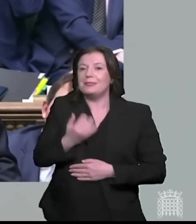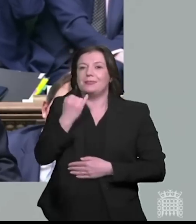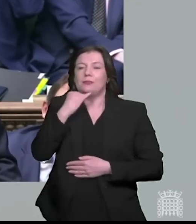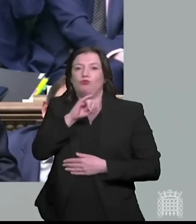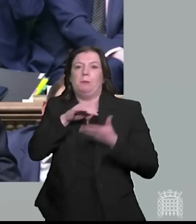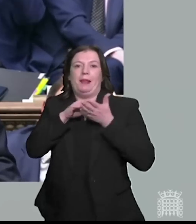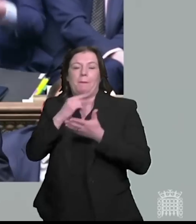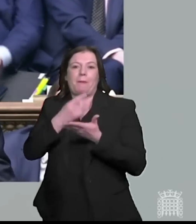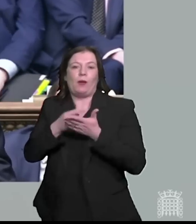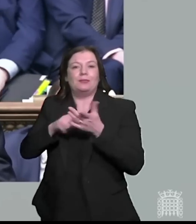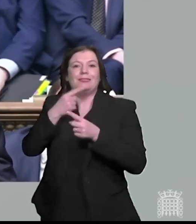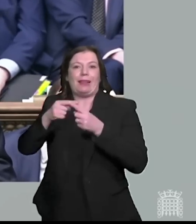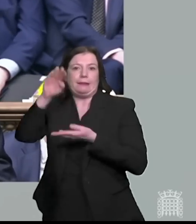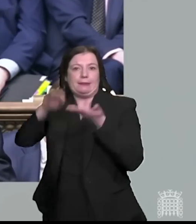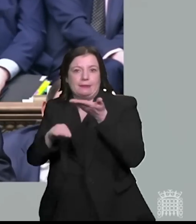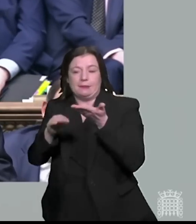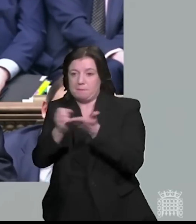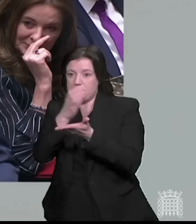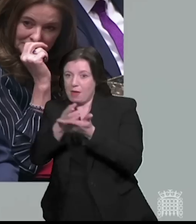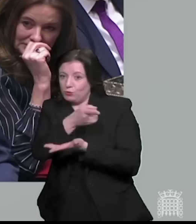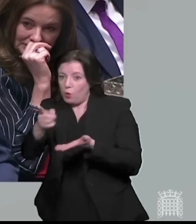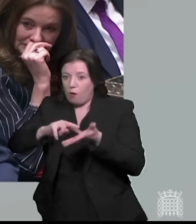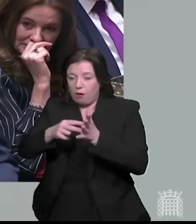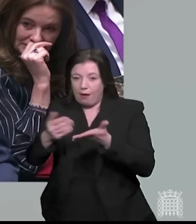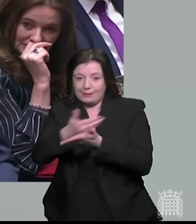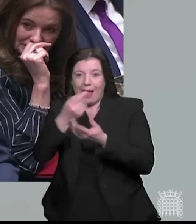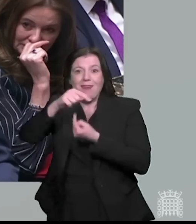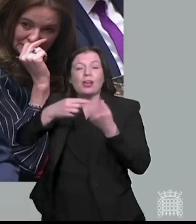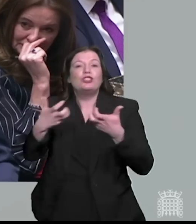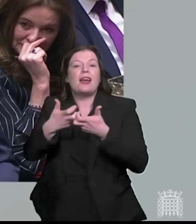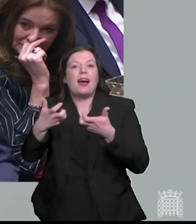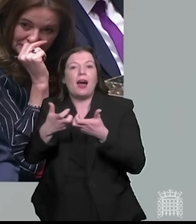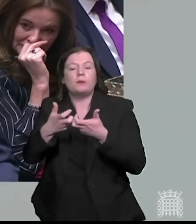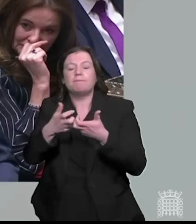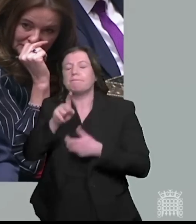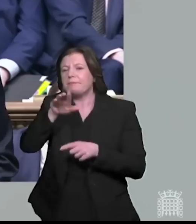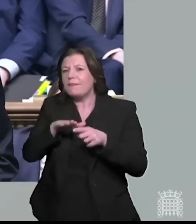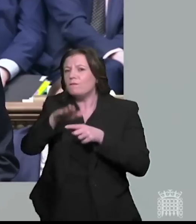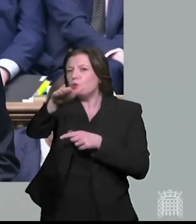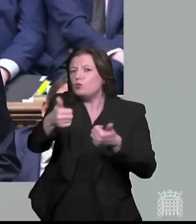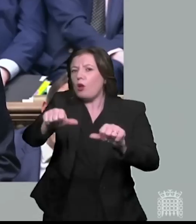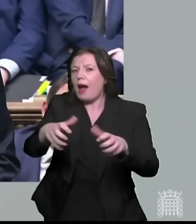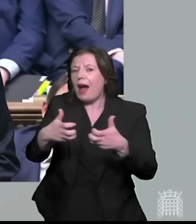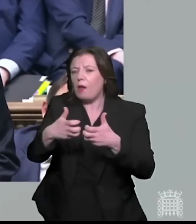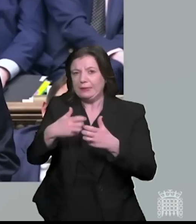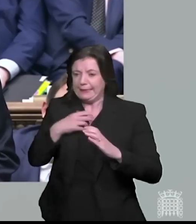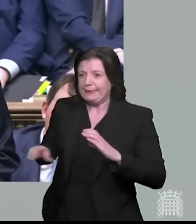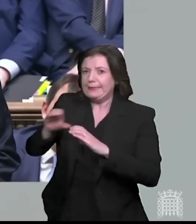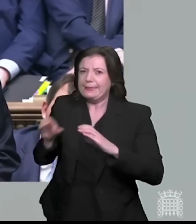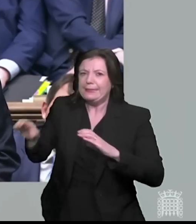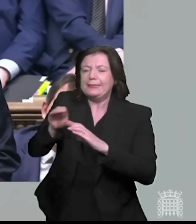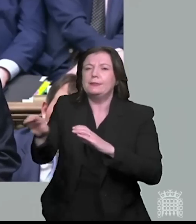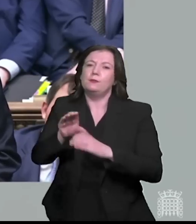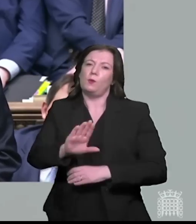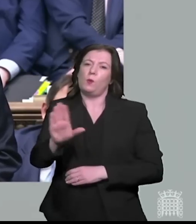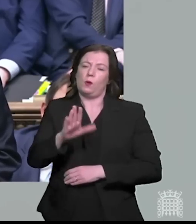million of tax relief on energy efficiency measures. But the long-term solution is not subsidy, but